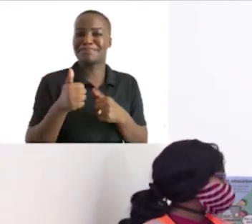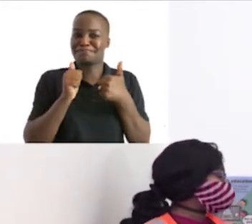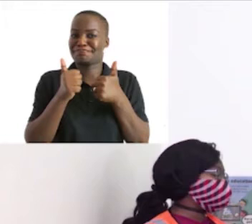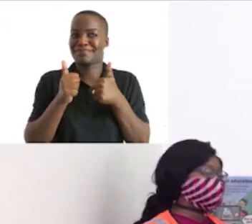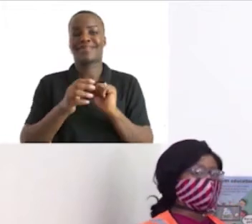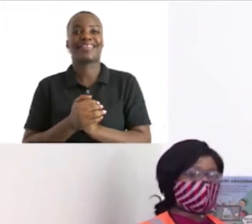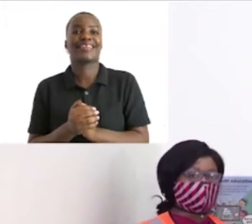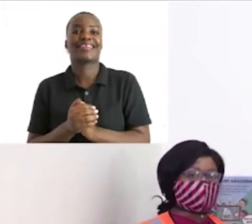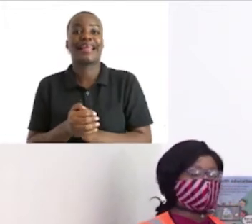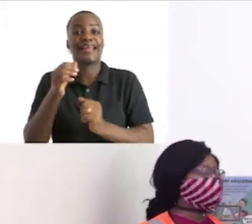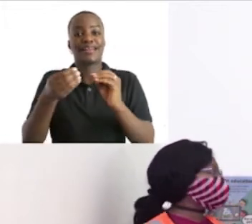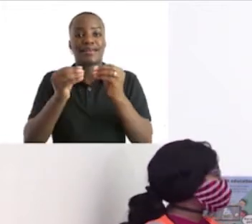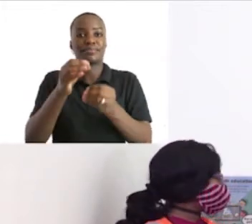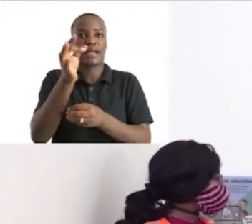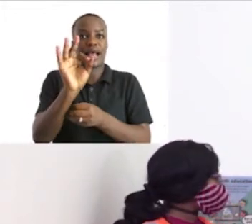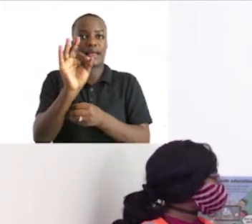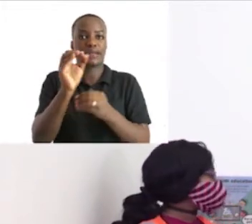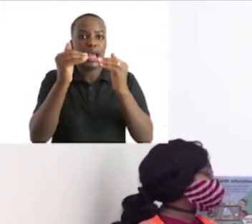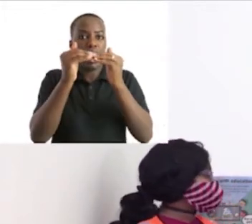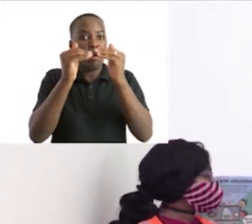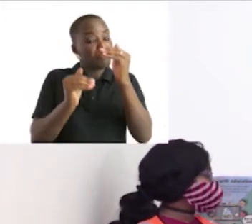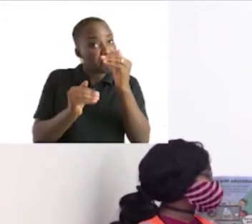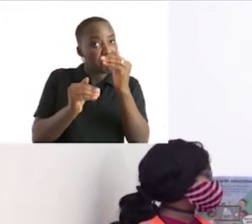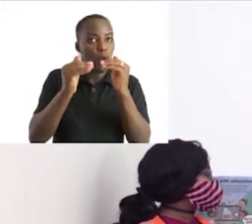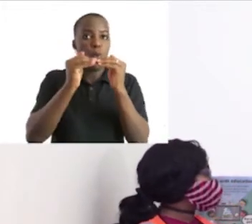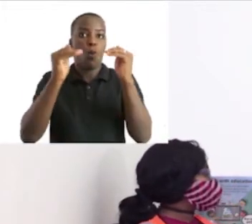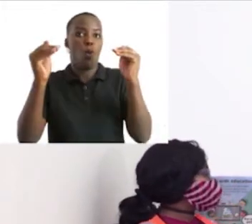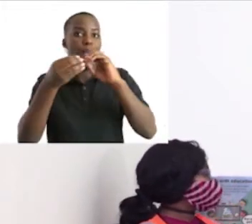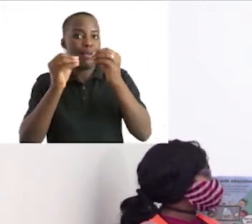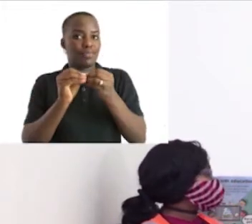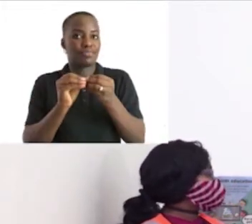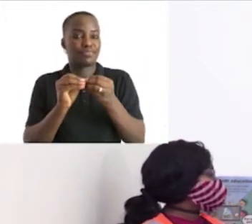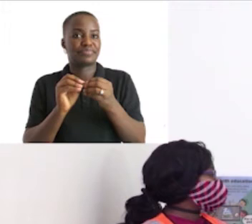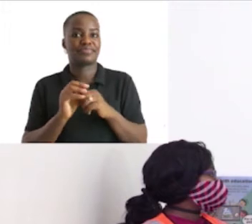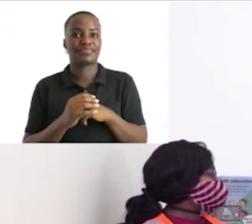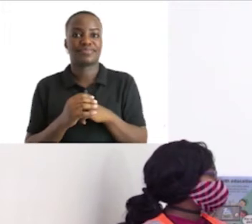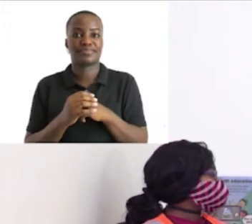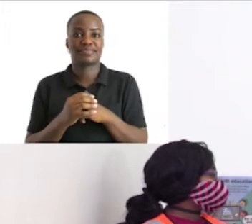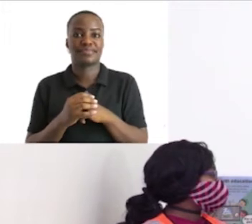next number we have is 9. Is that an odd number or an even number?